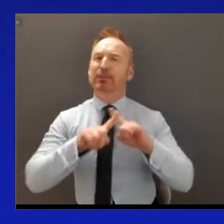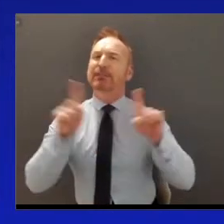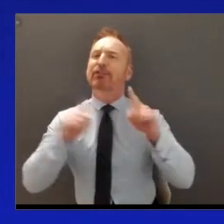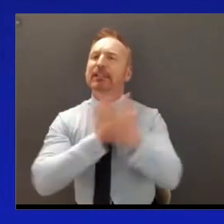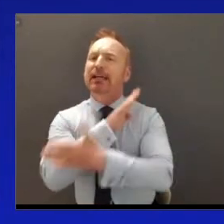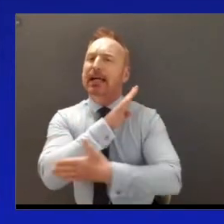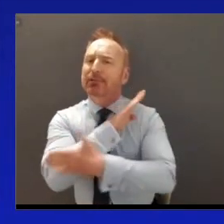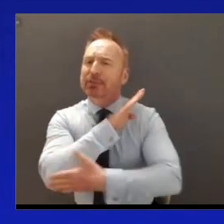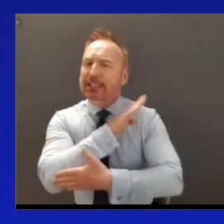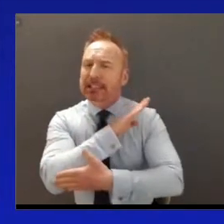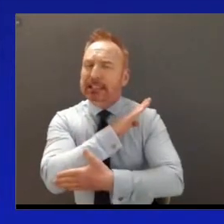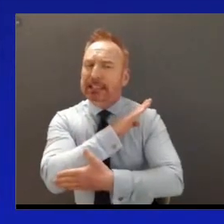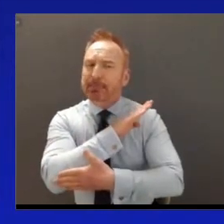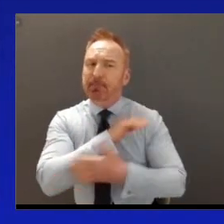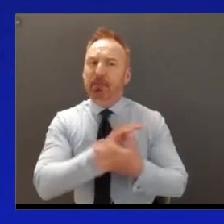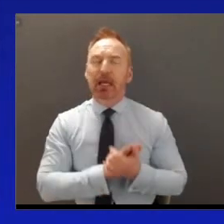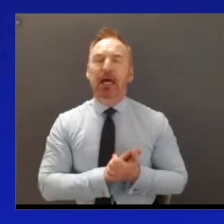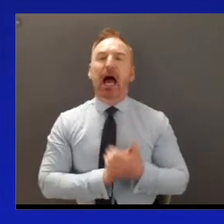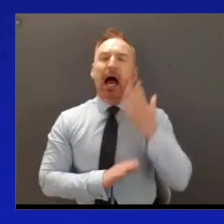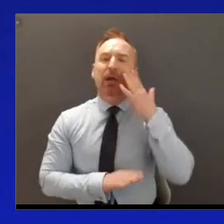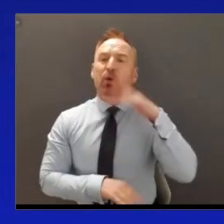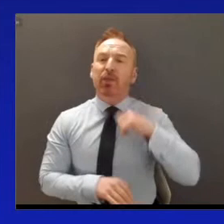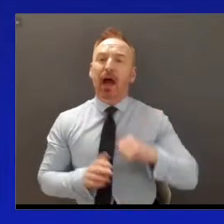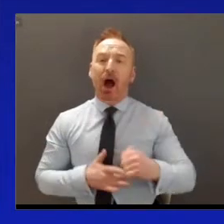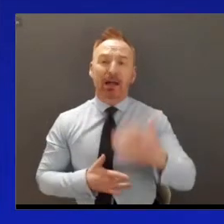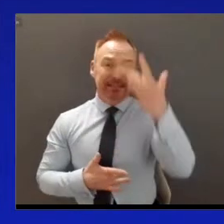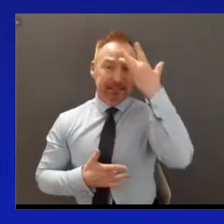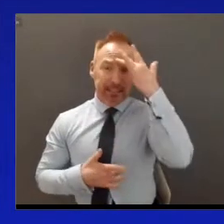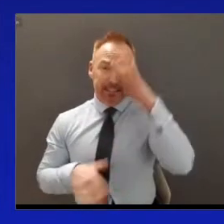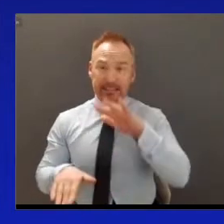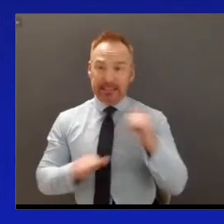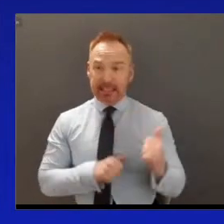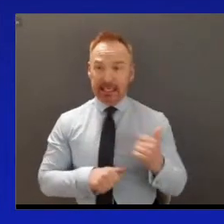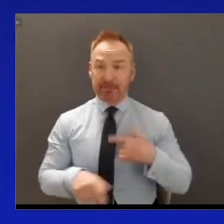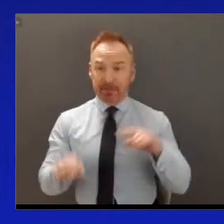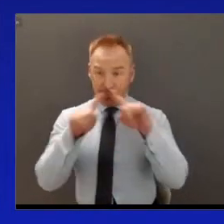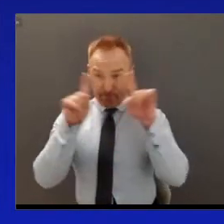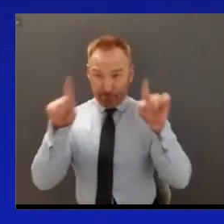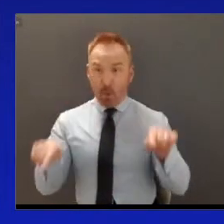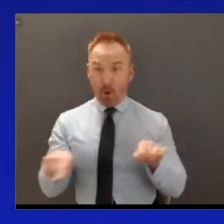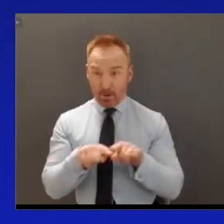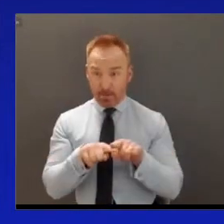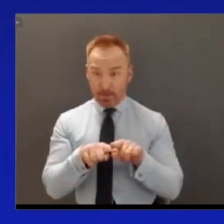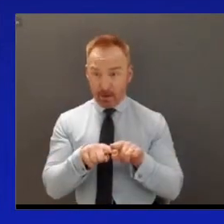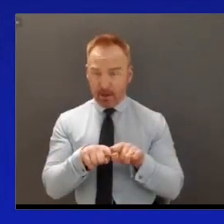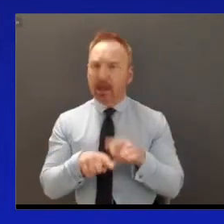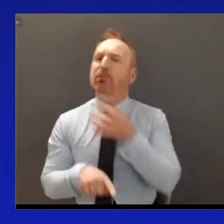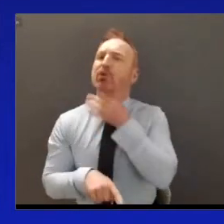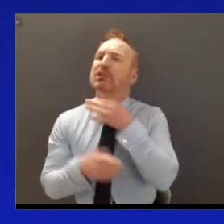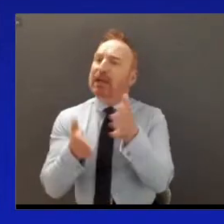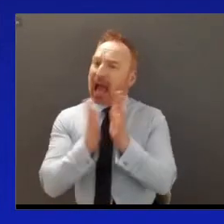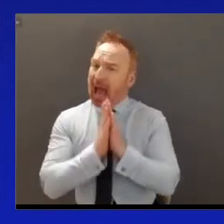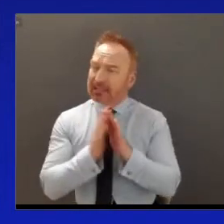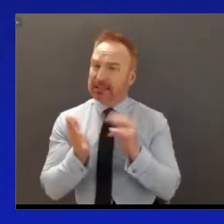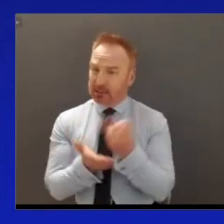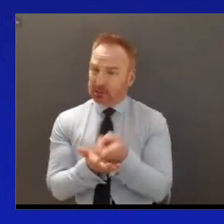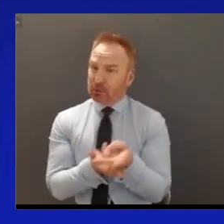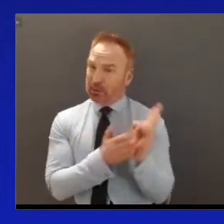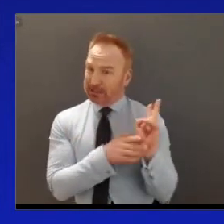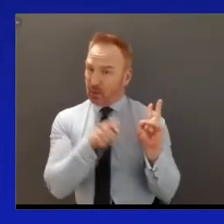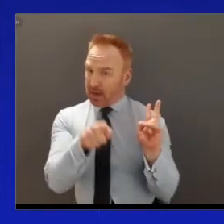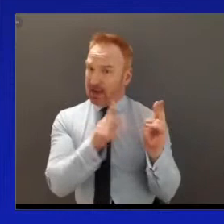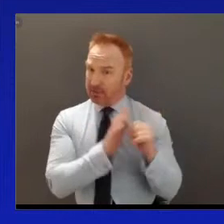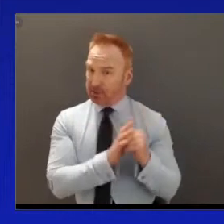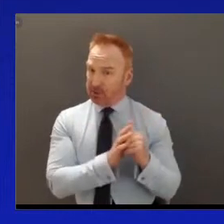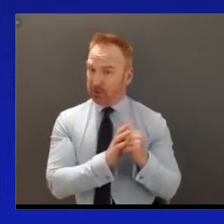on our sick leave forms, are we asking people in the last 2 weeks, have you traveled outside the country? Are